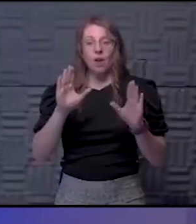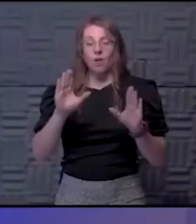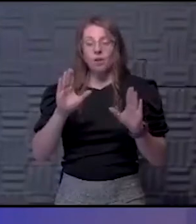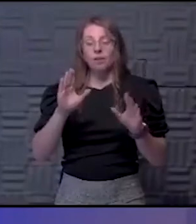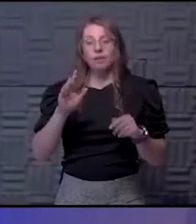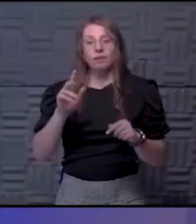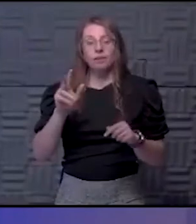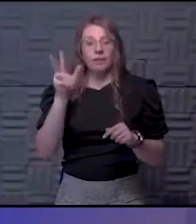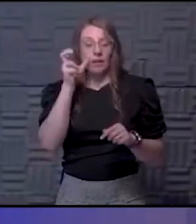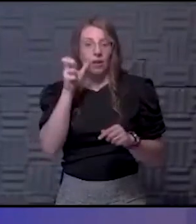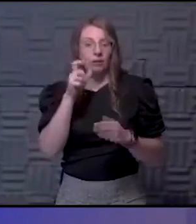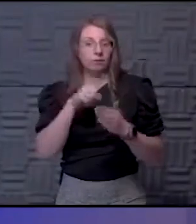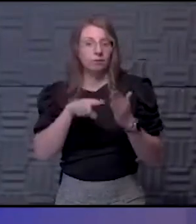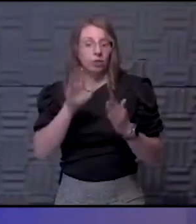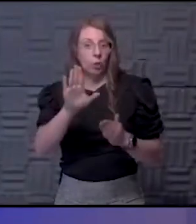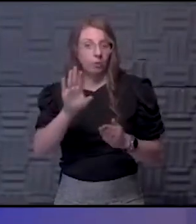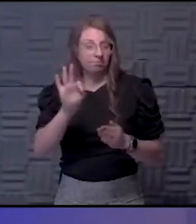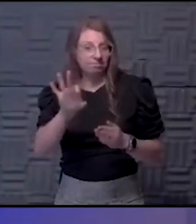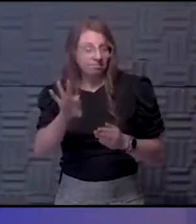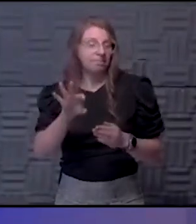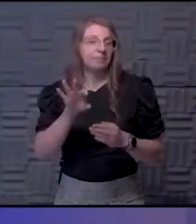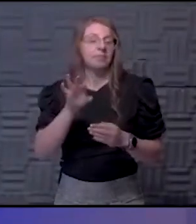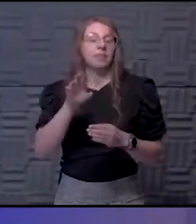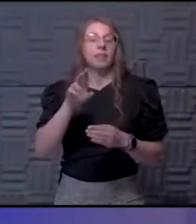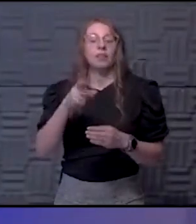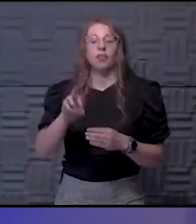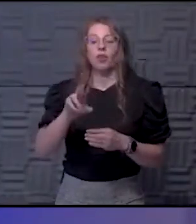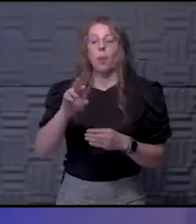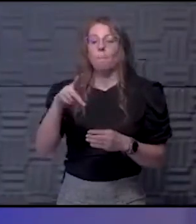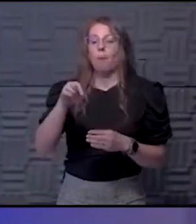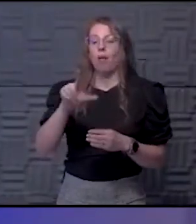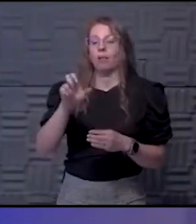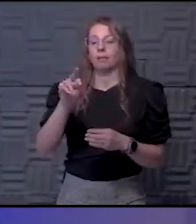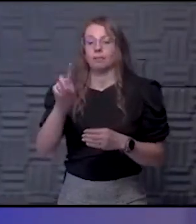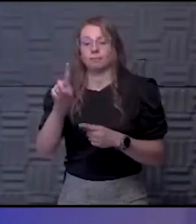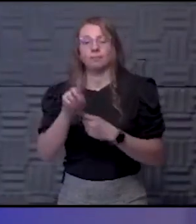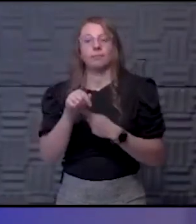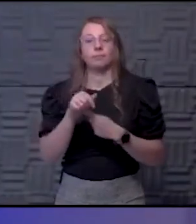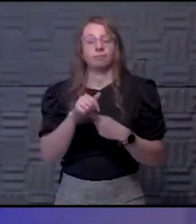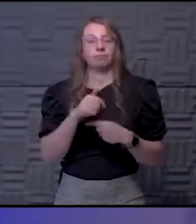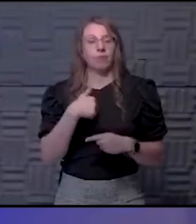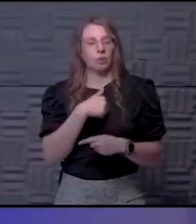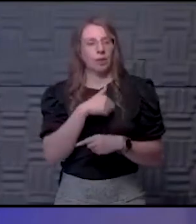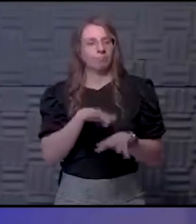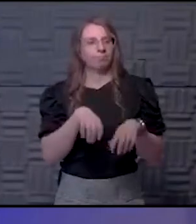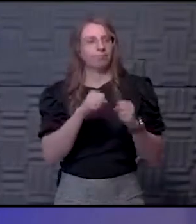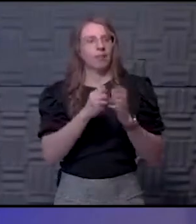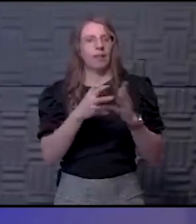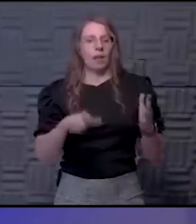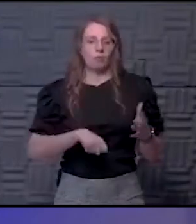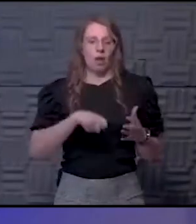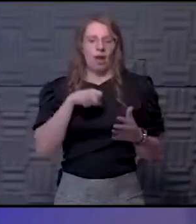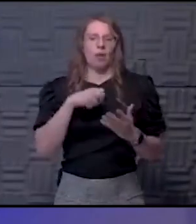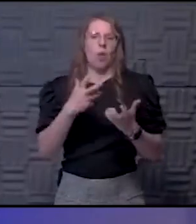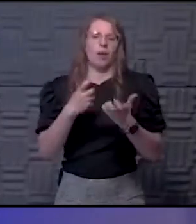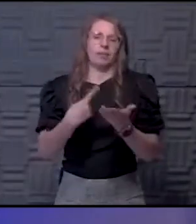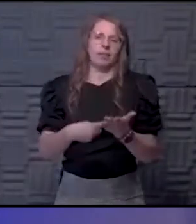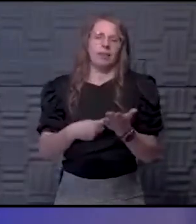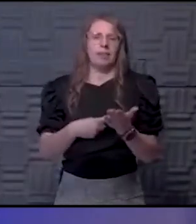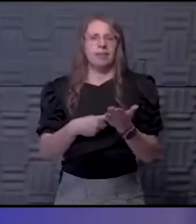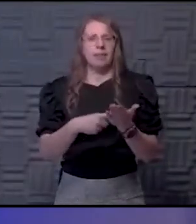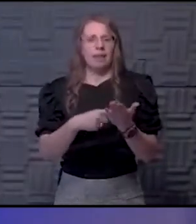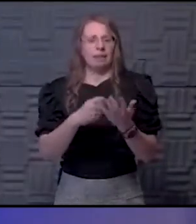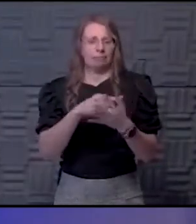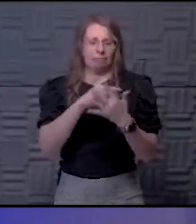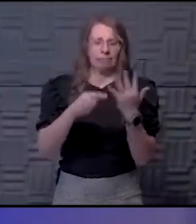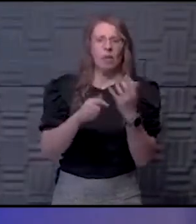Dr. Poland. And I think one more point to that, you know, we really take a lot of pride in wanting to discuss these things with our patients and